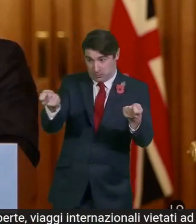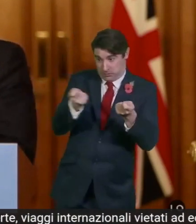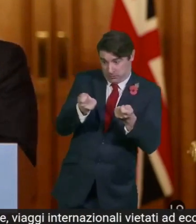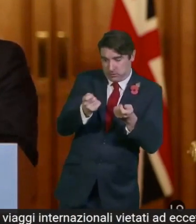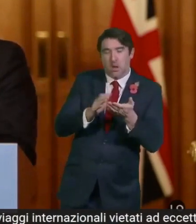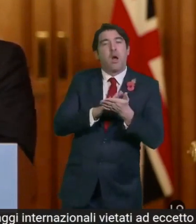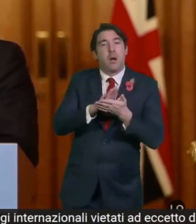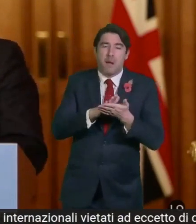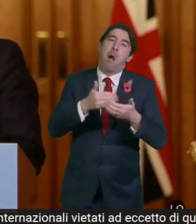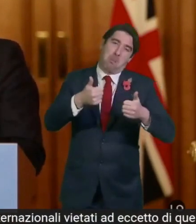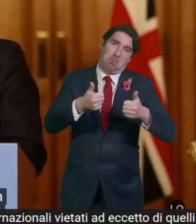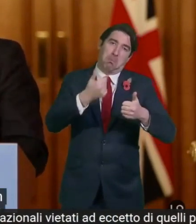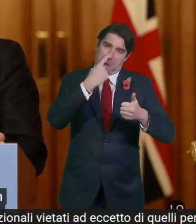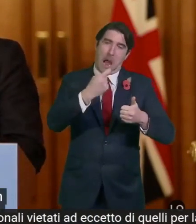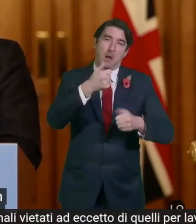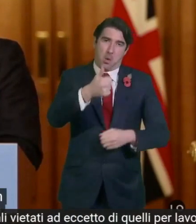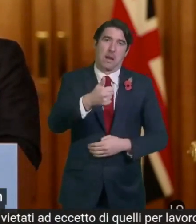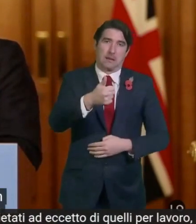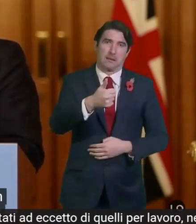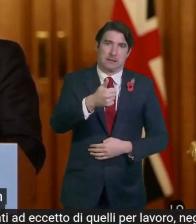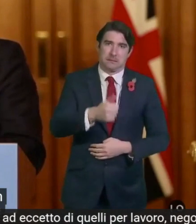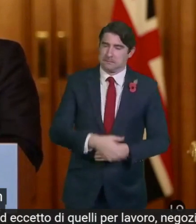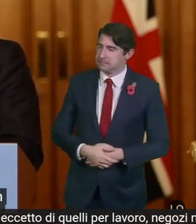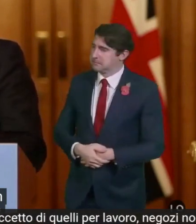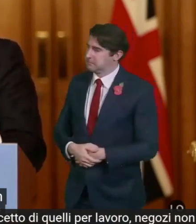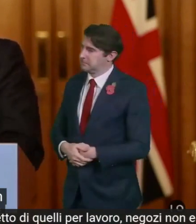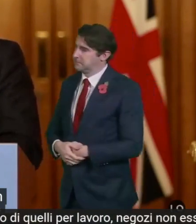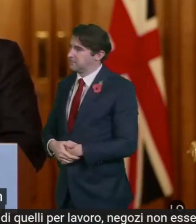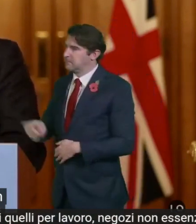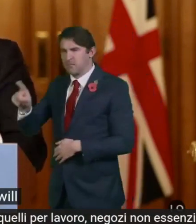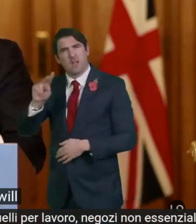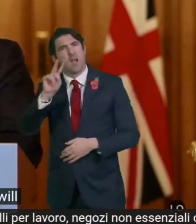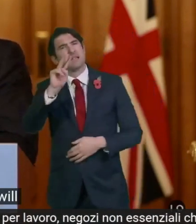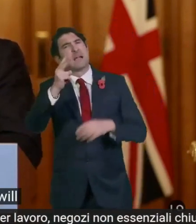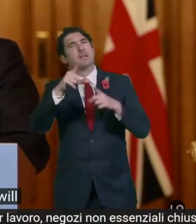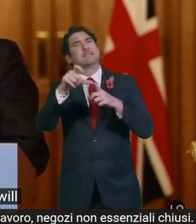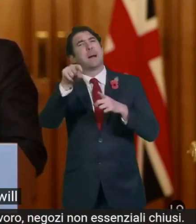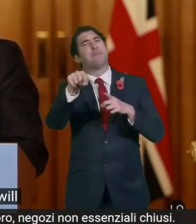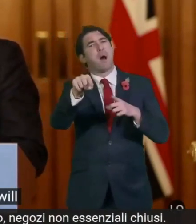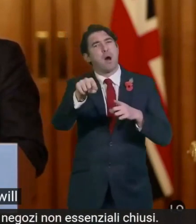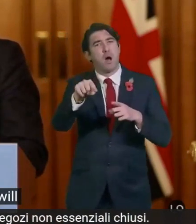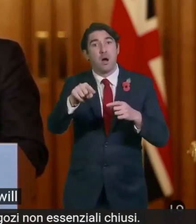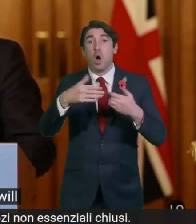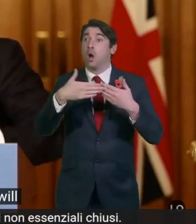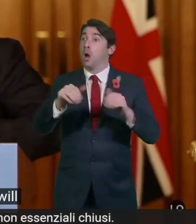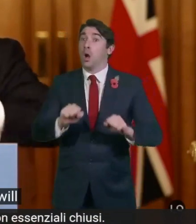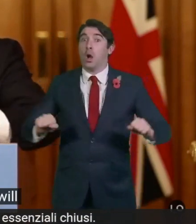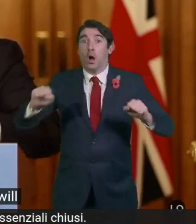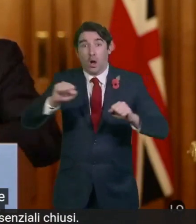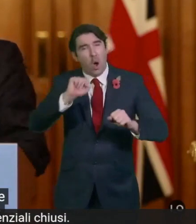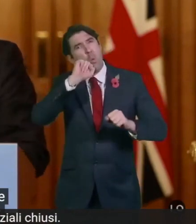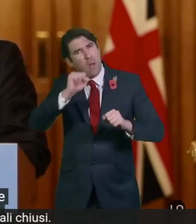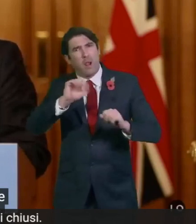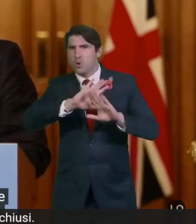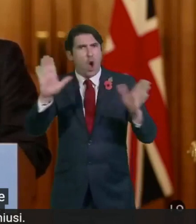very carefully at what's happening in the tiered areas and working out exactly which tier would be most appropriate as we